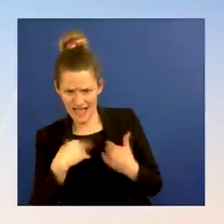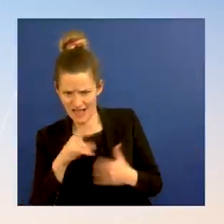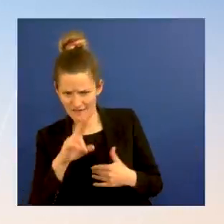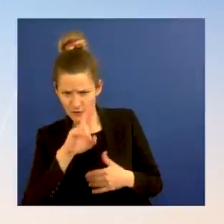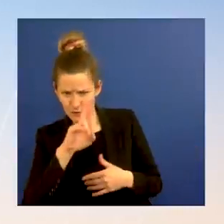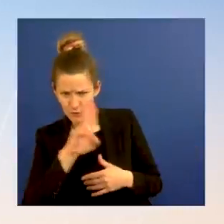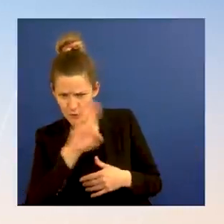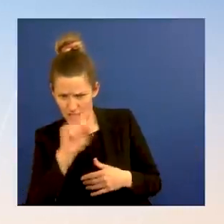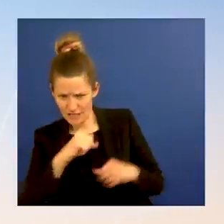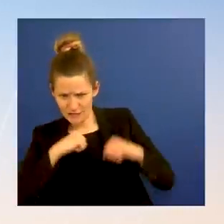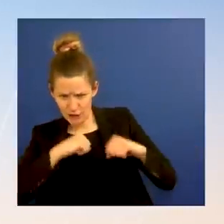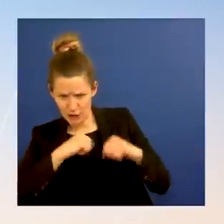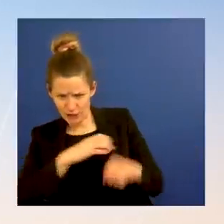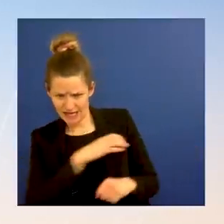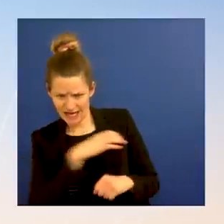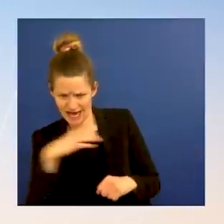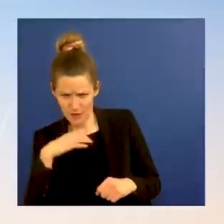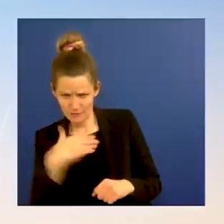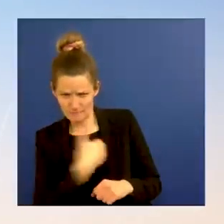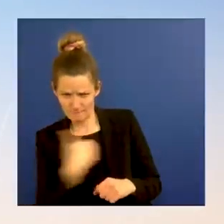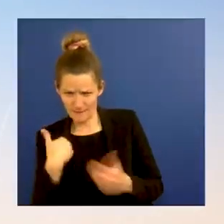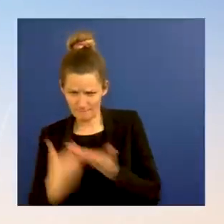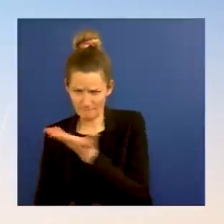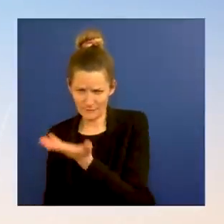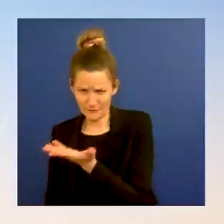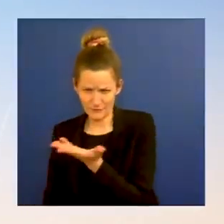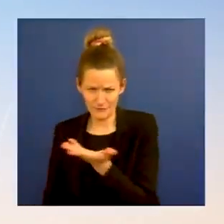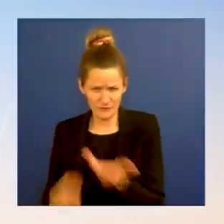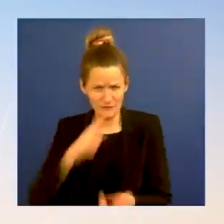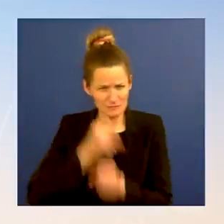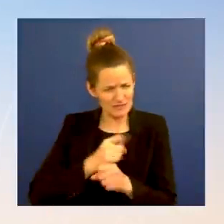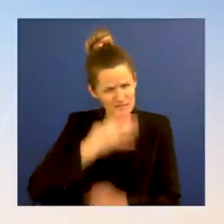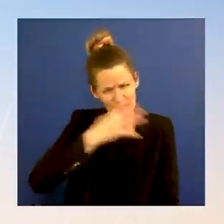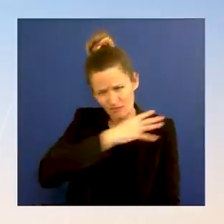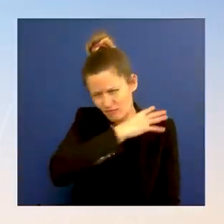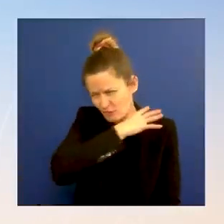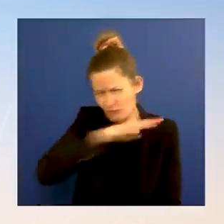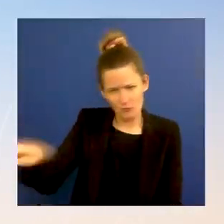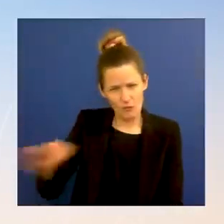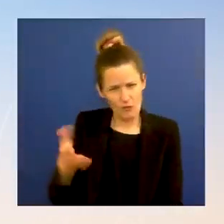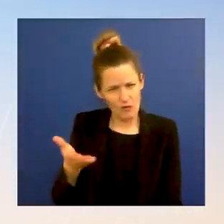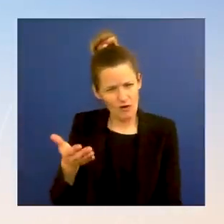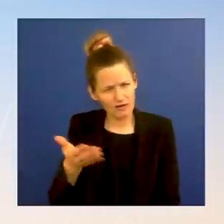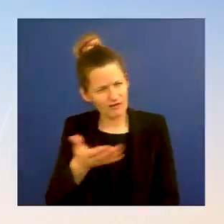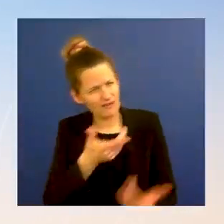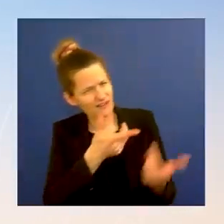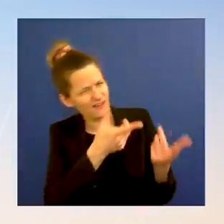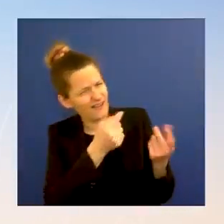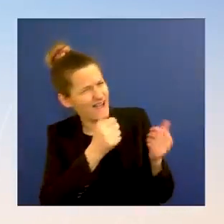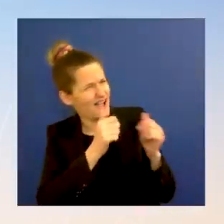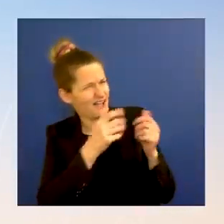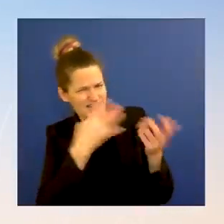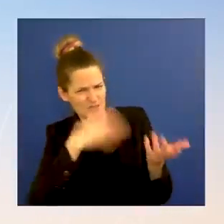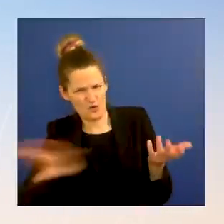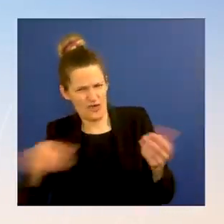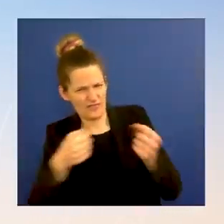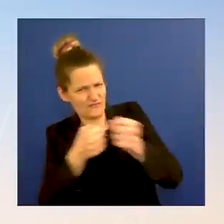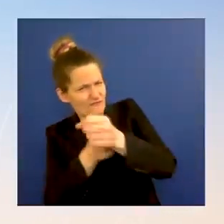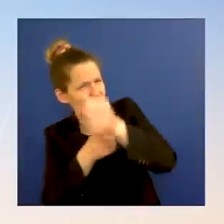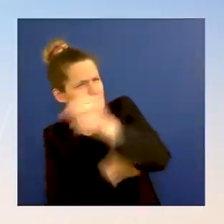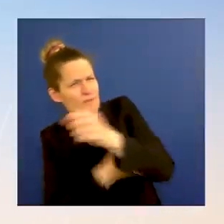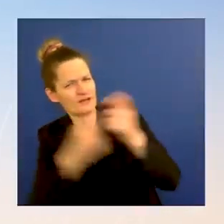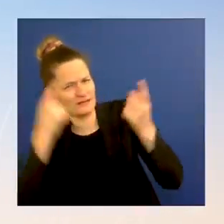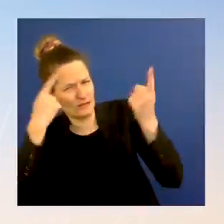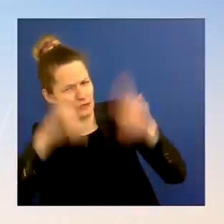if he is found to be committing war crimes? Well, I think that's part of the accountability question, right, Jackie? And obviously determination about